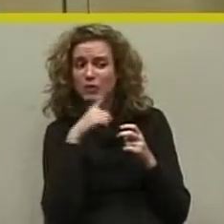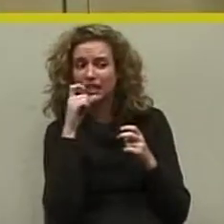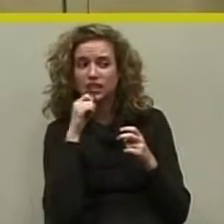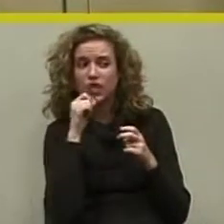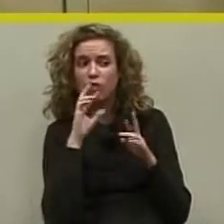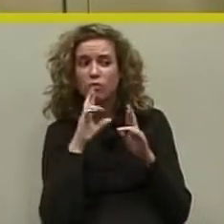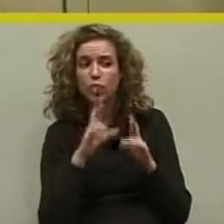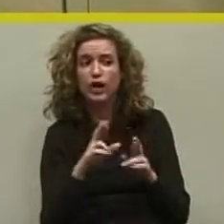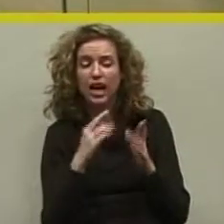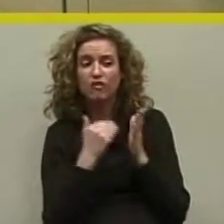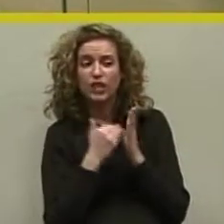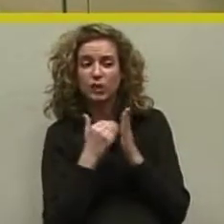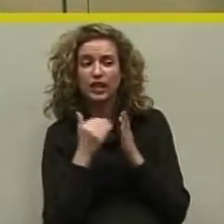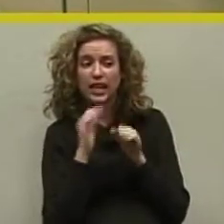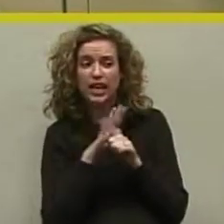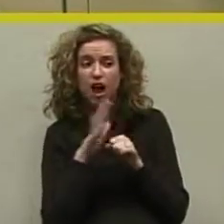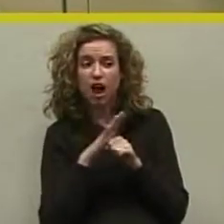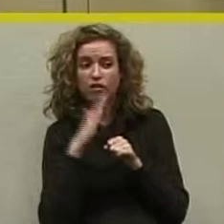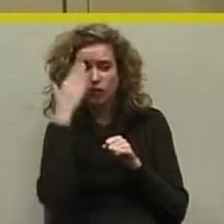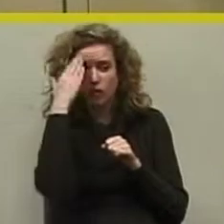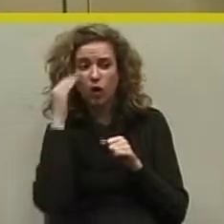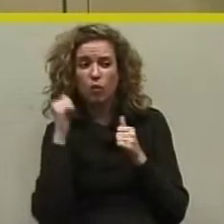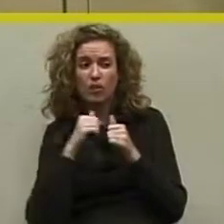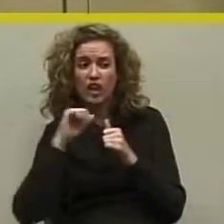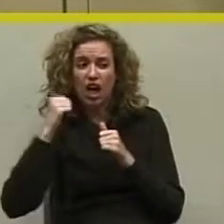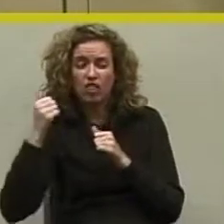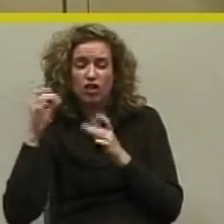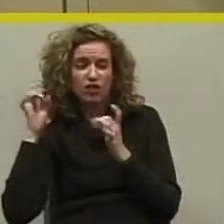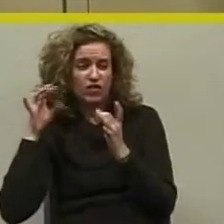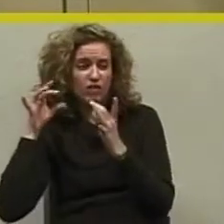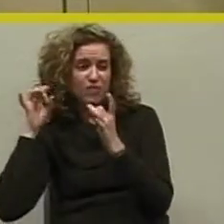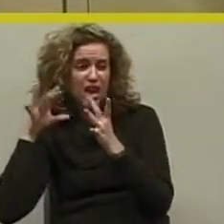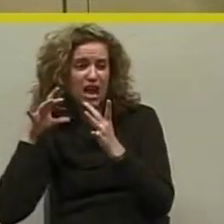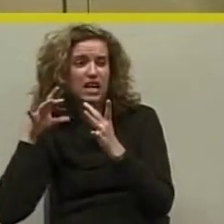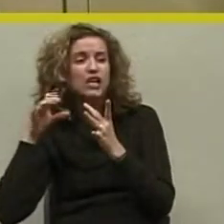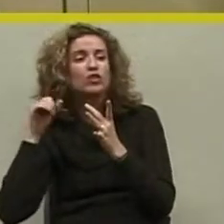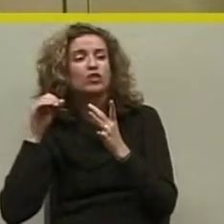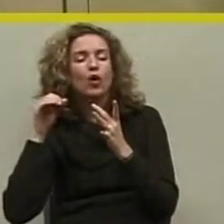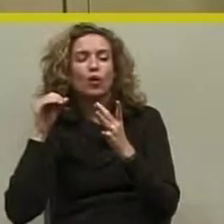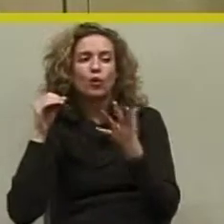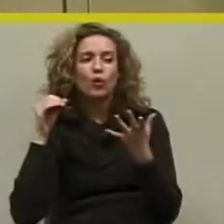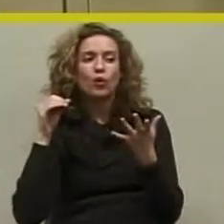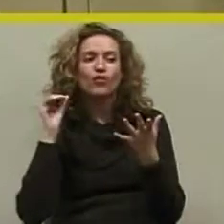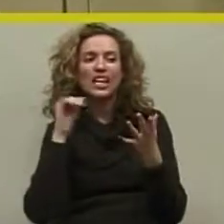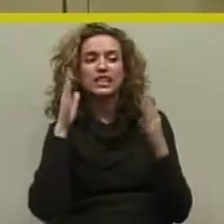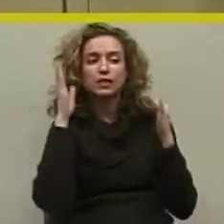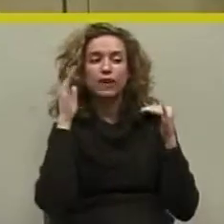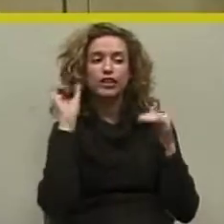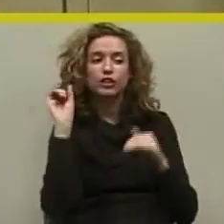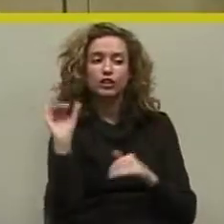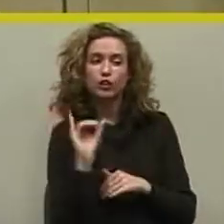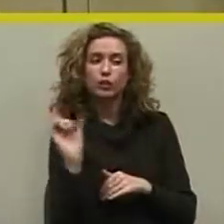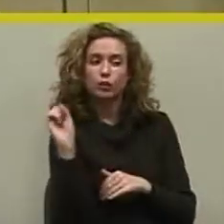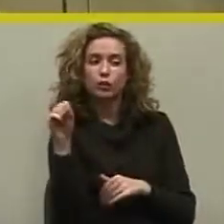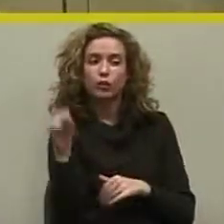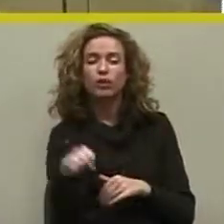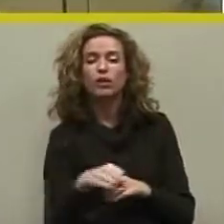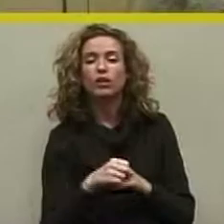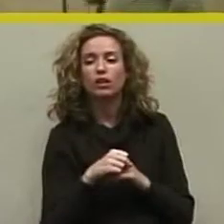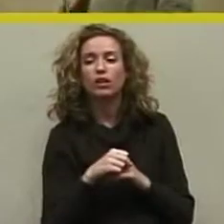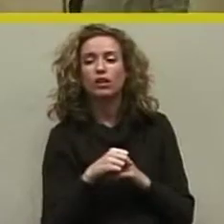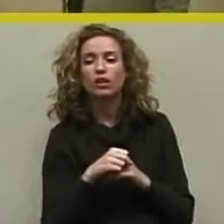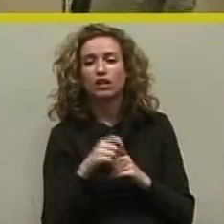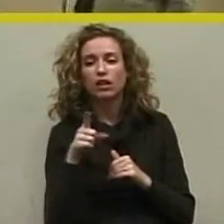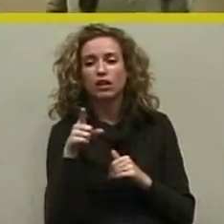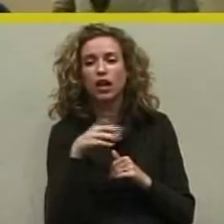as frequently as they do give feedback on other goals. And it's expected. And isn't